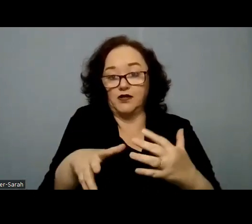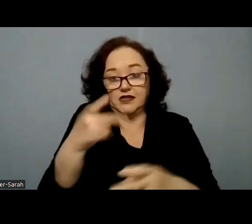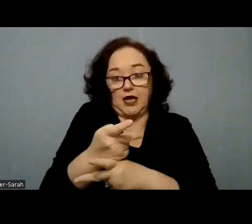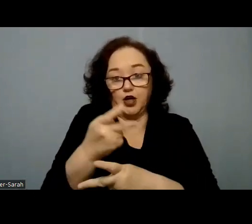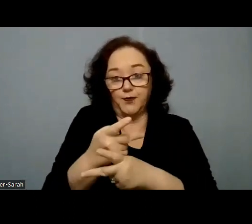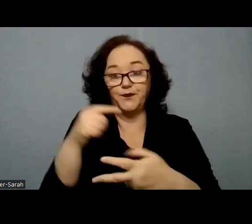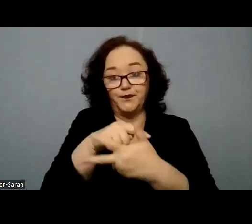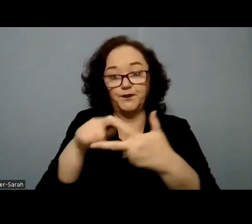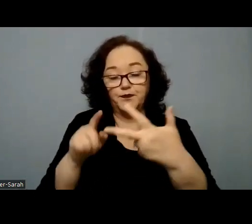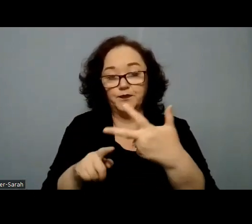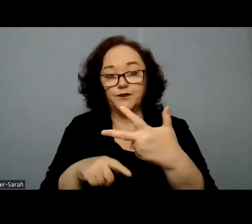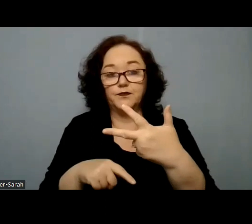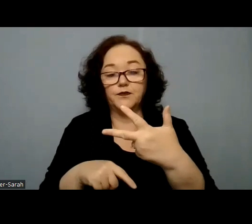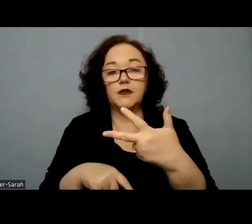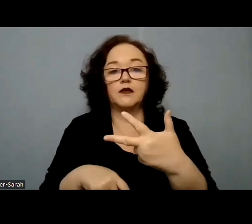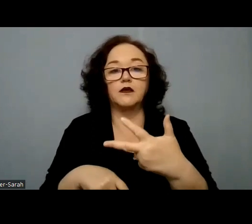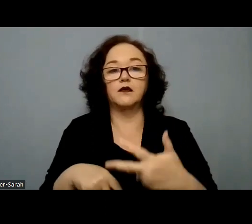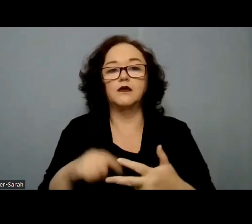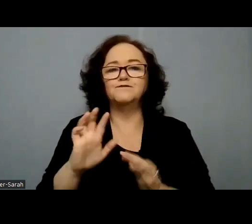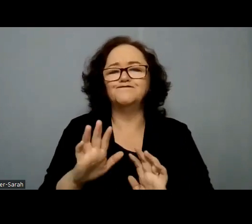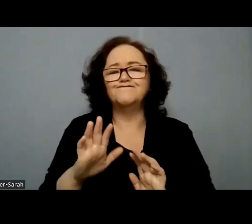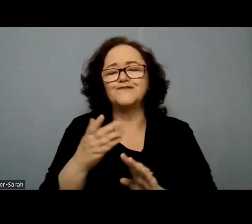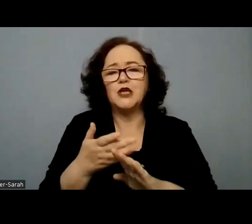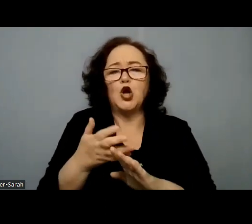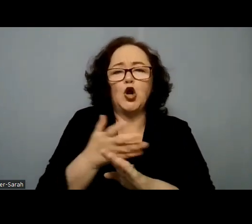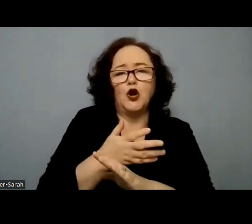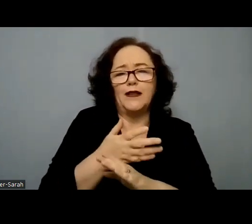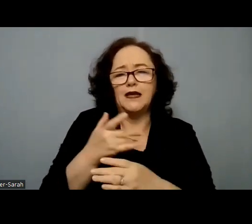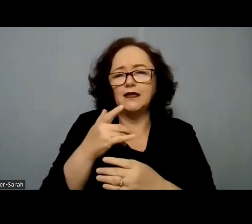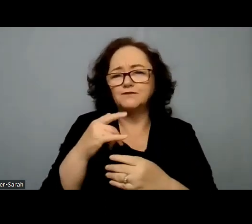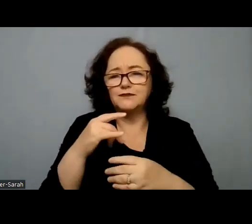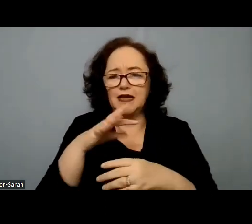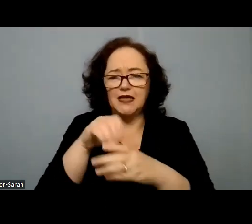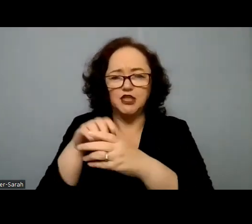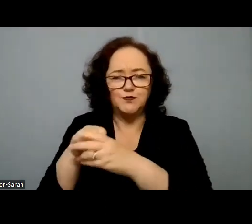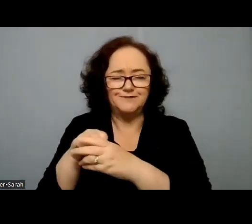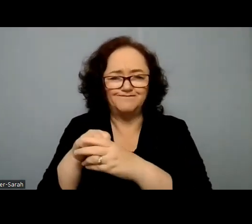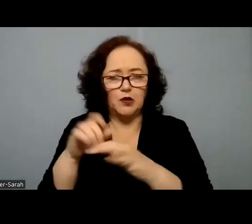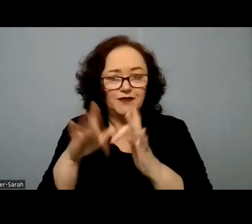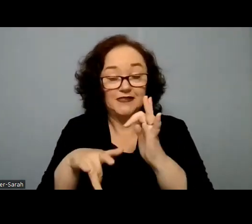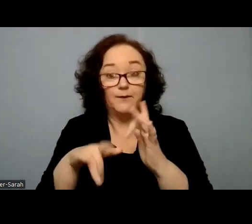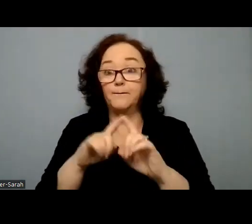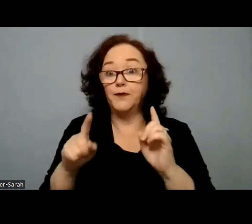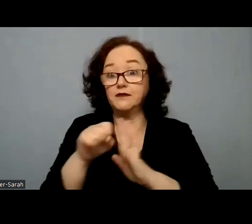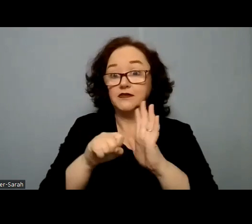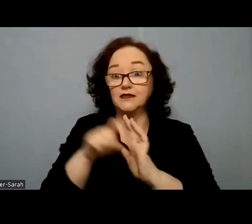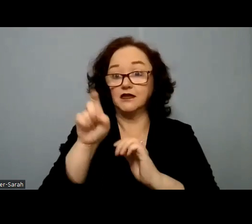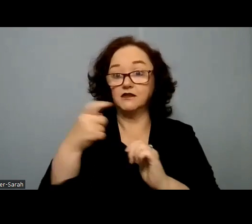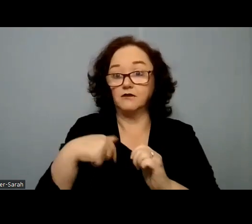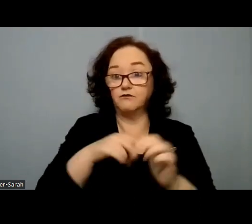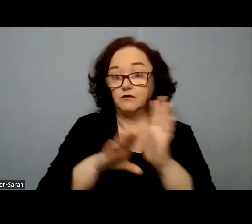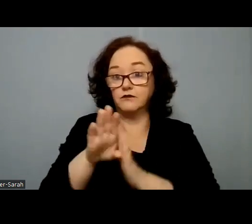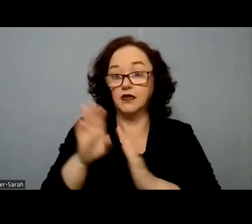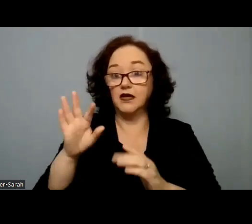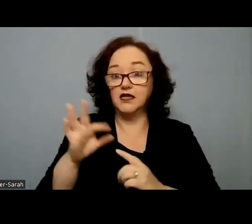to skip over early engagement for just a moment, but in the state of Texas, we have developed specialty care as a